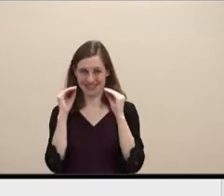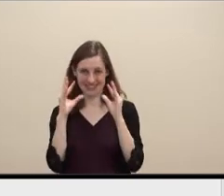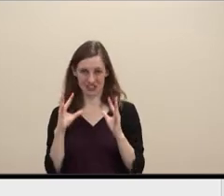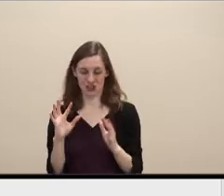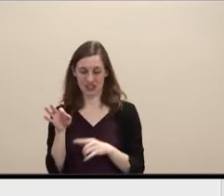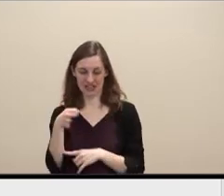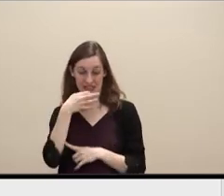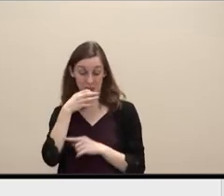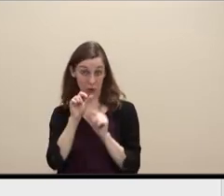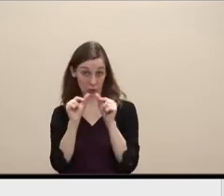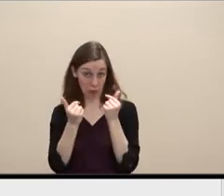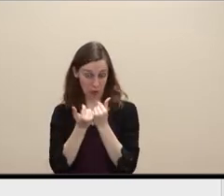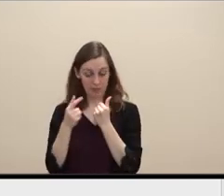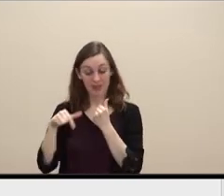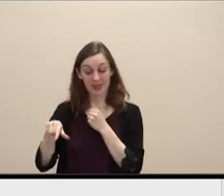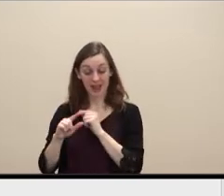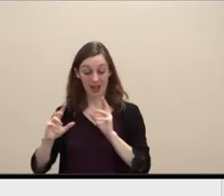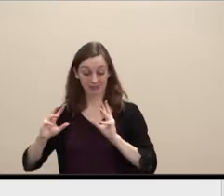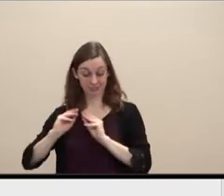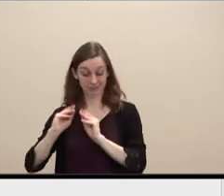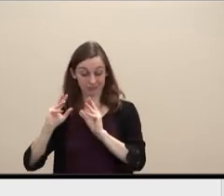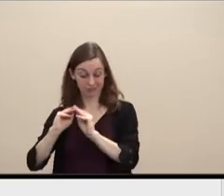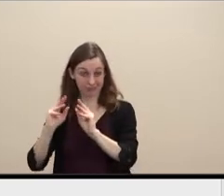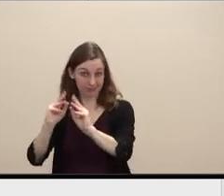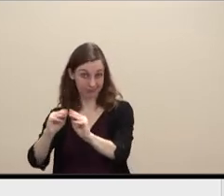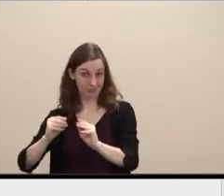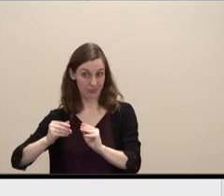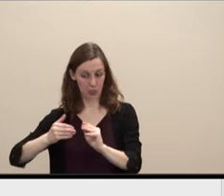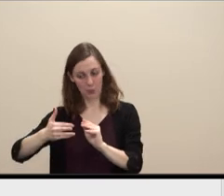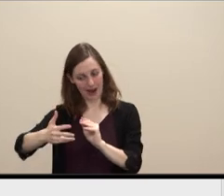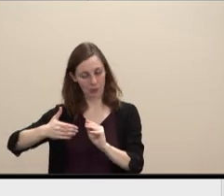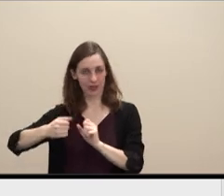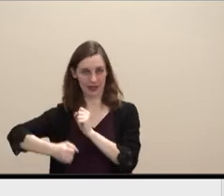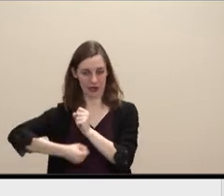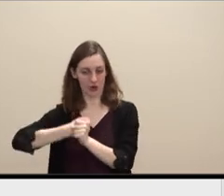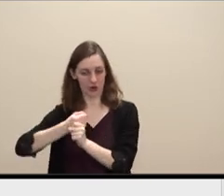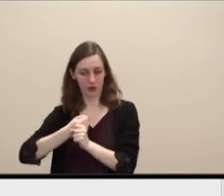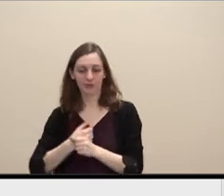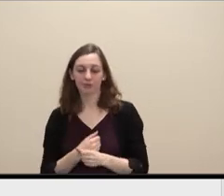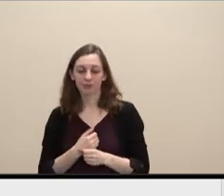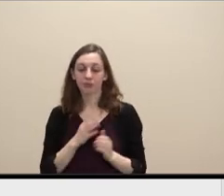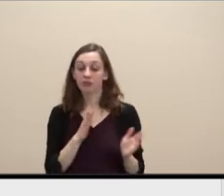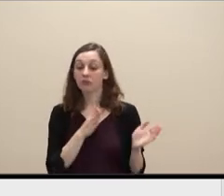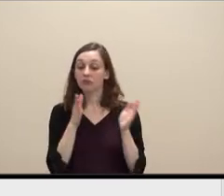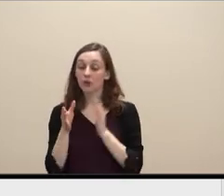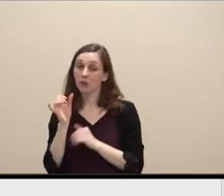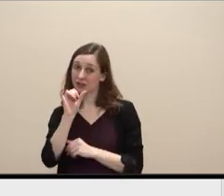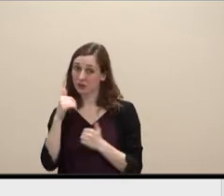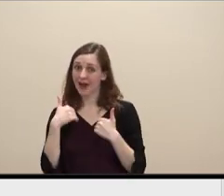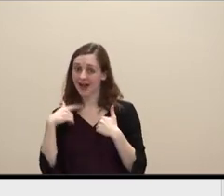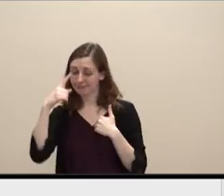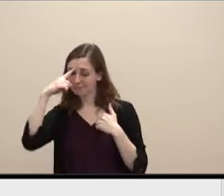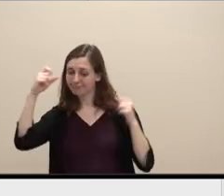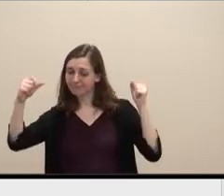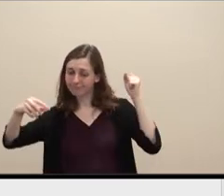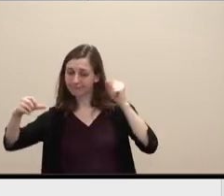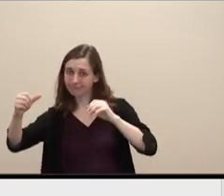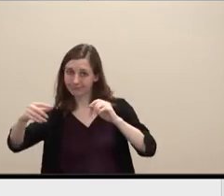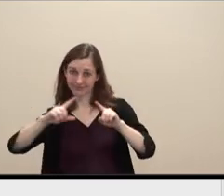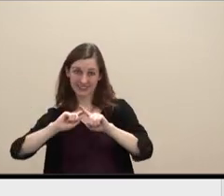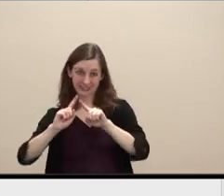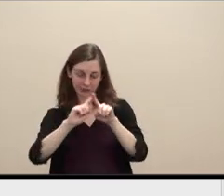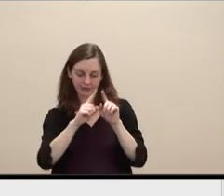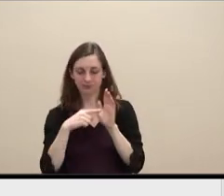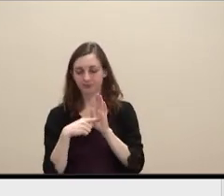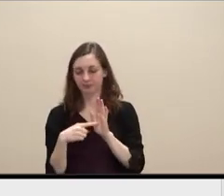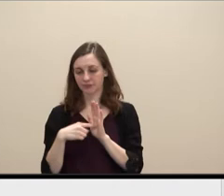group that meets frequently throughout the year. And then we also gather additional input. You know, we take this